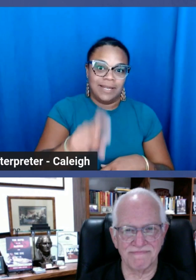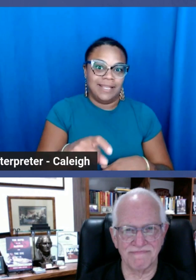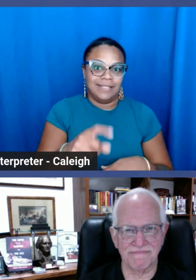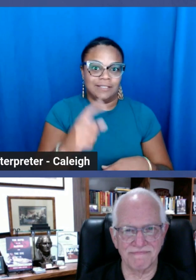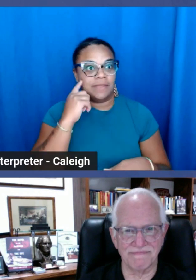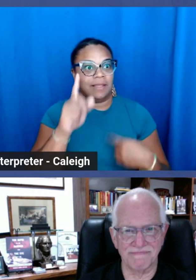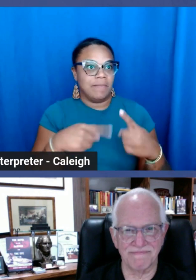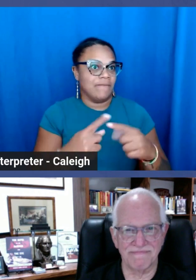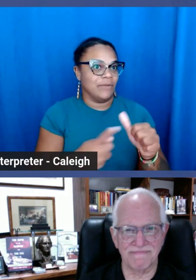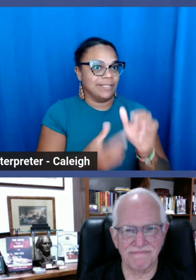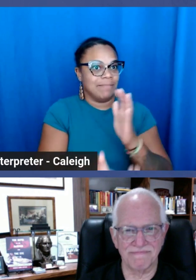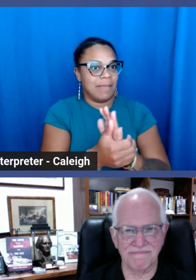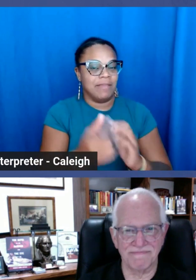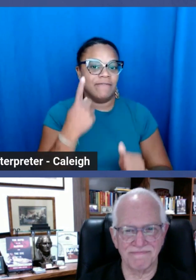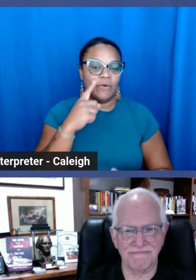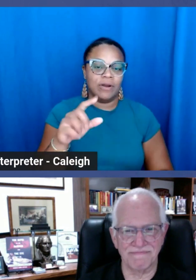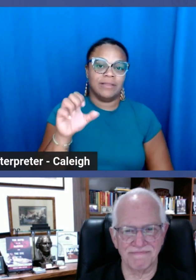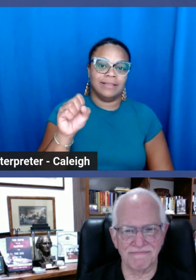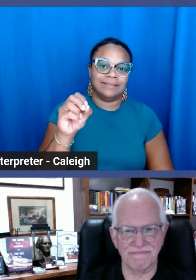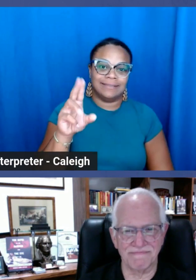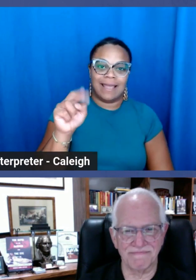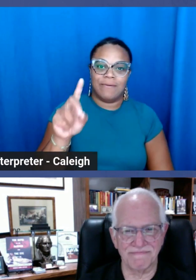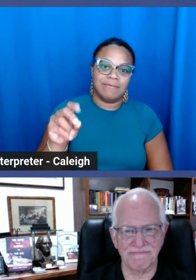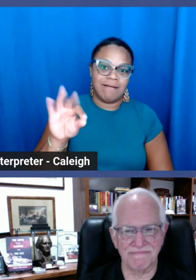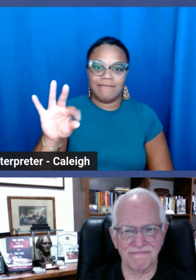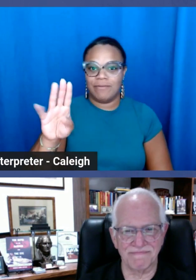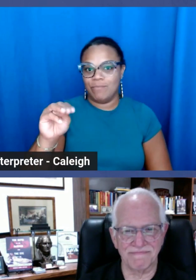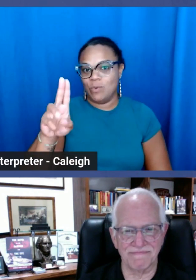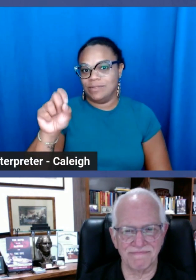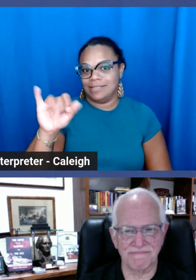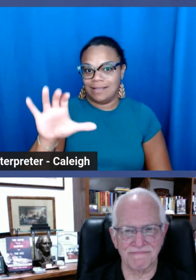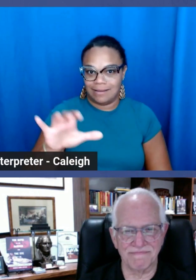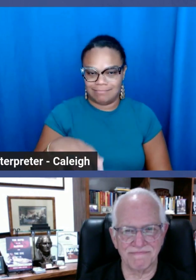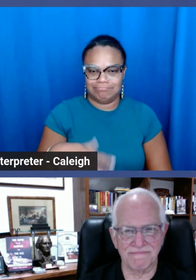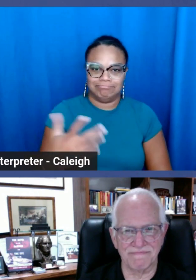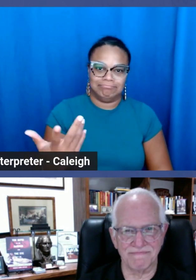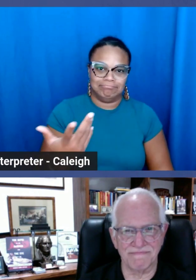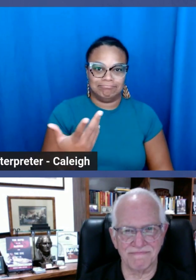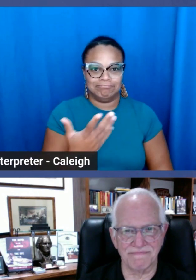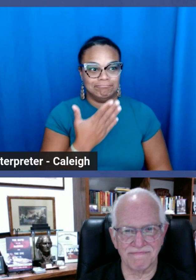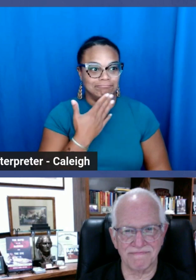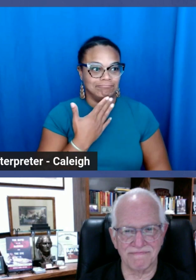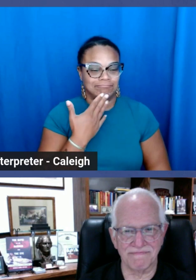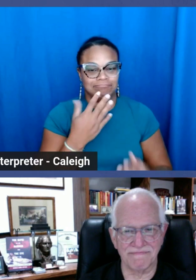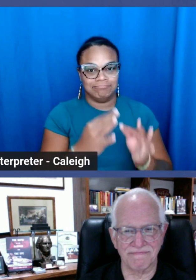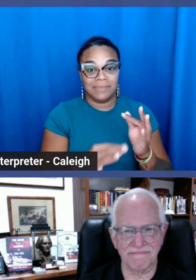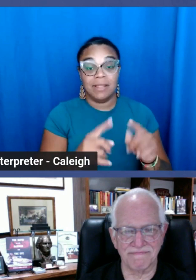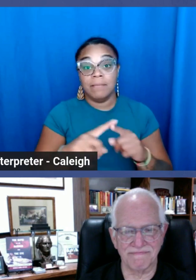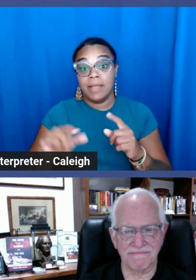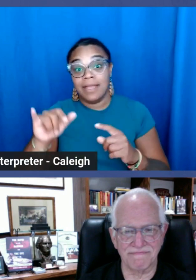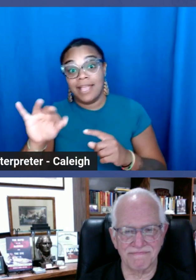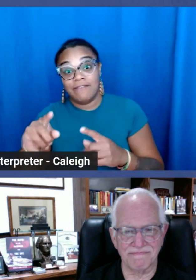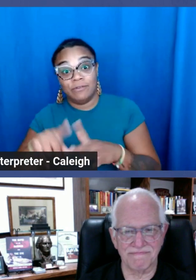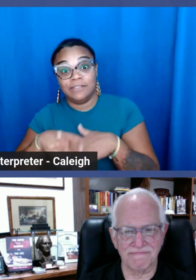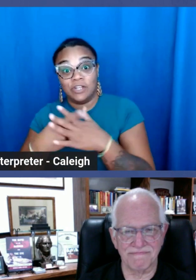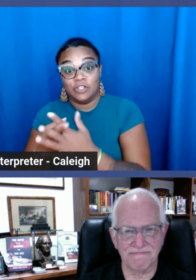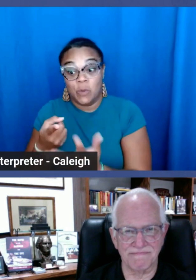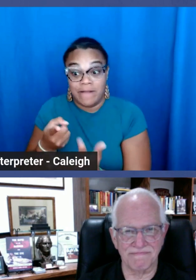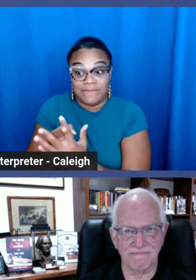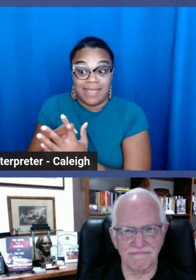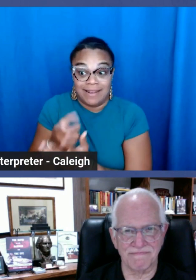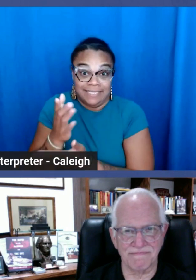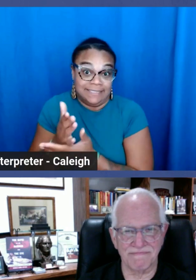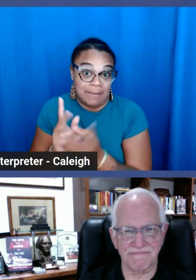It's when you get to the edges and when you start offending some with your speech, that's when the